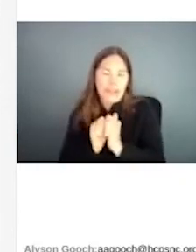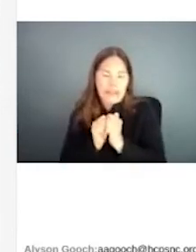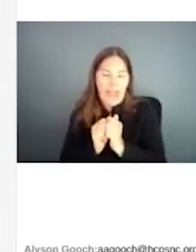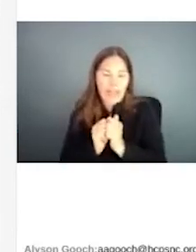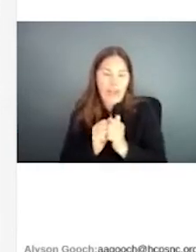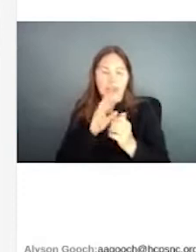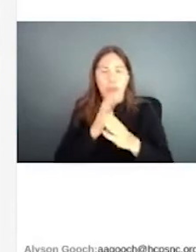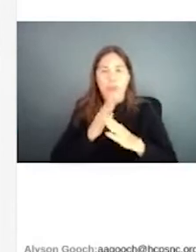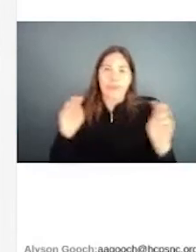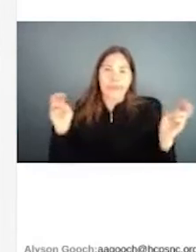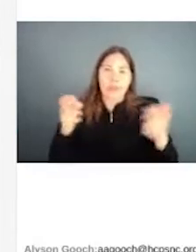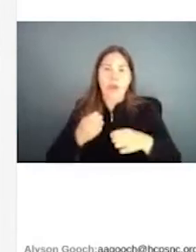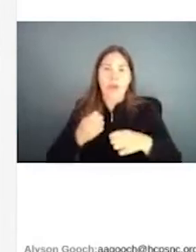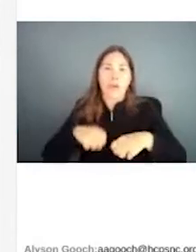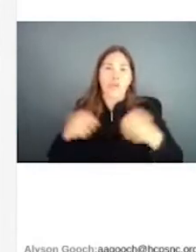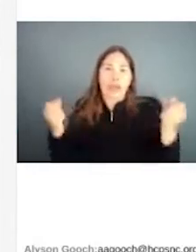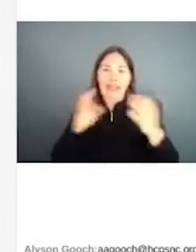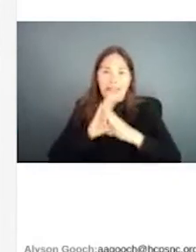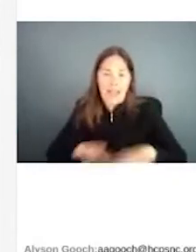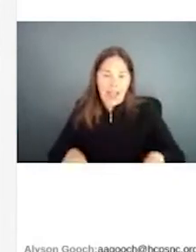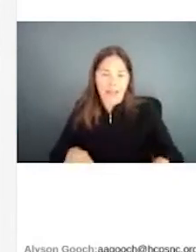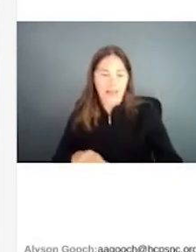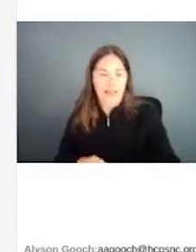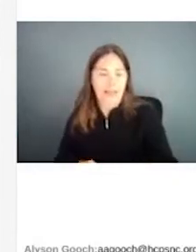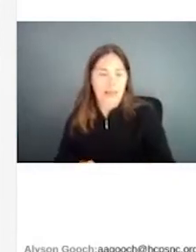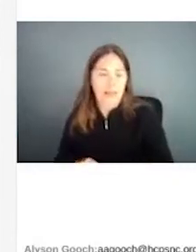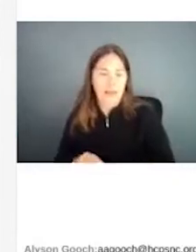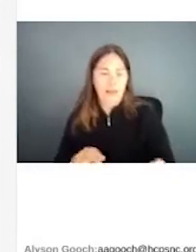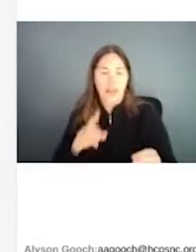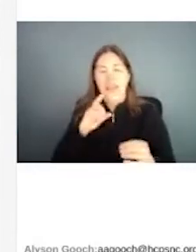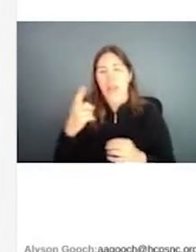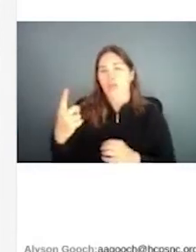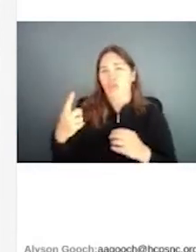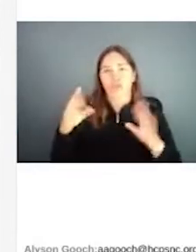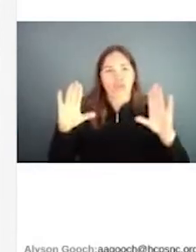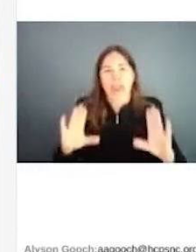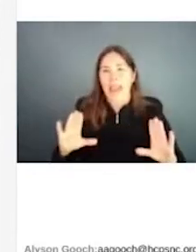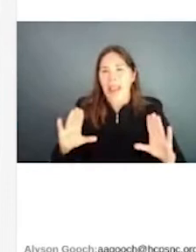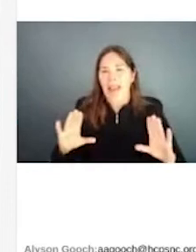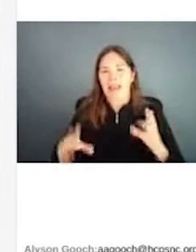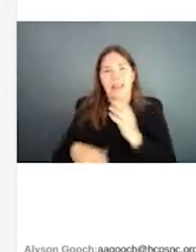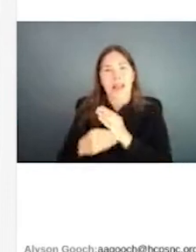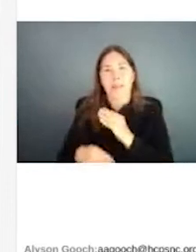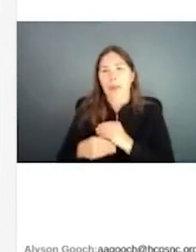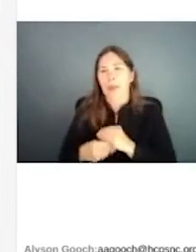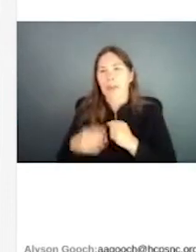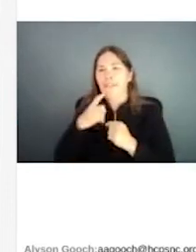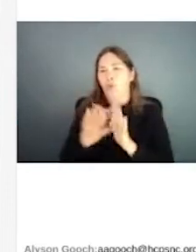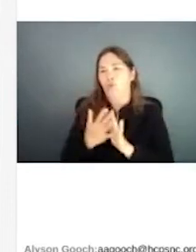the silence. But one thing I found was it was a great supplement for the remote